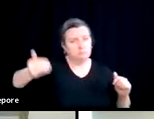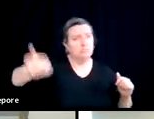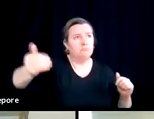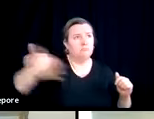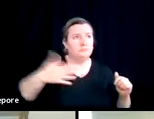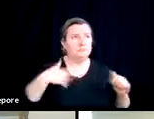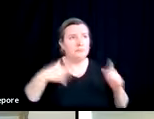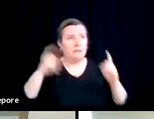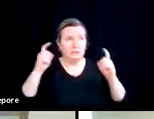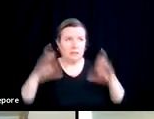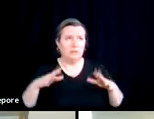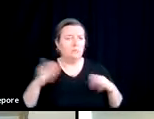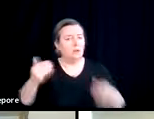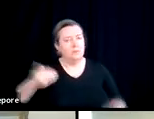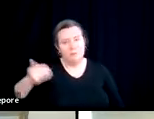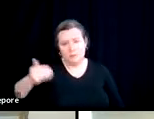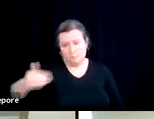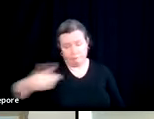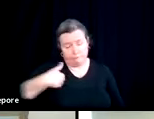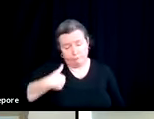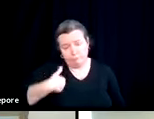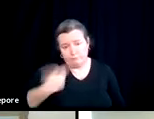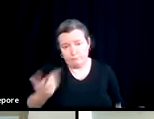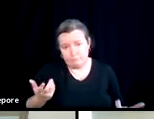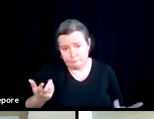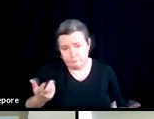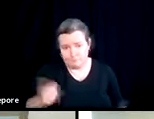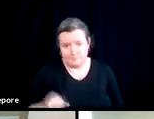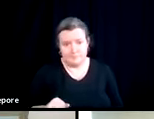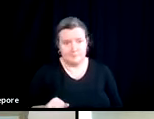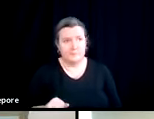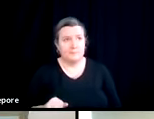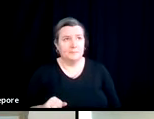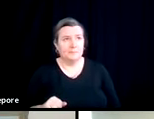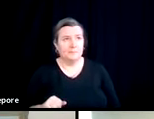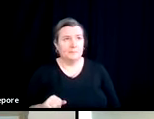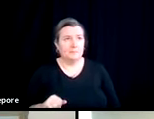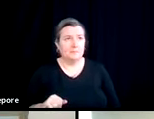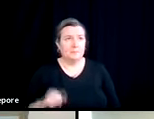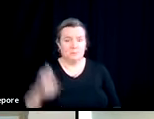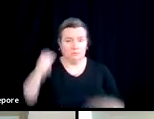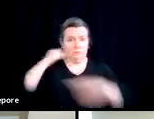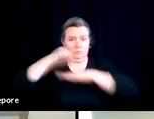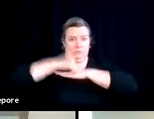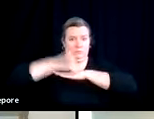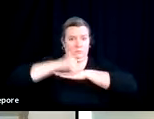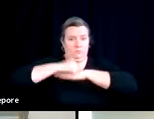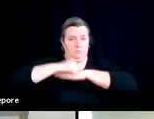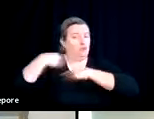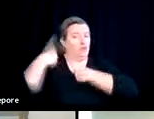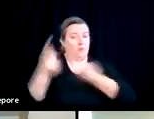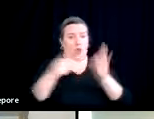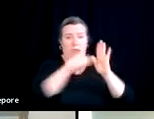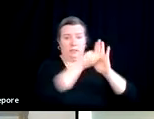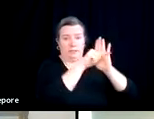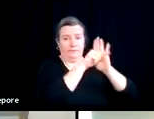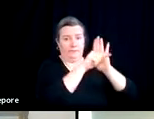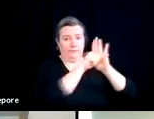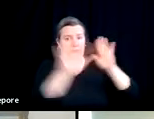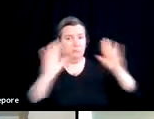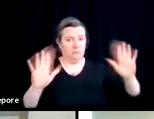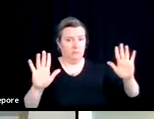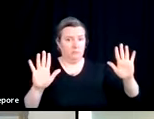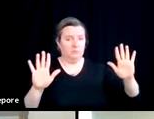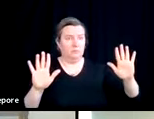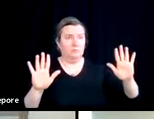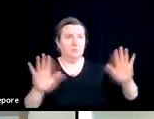regularly. And I'm not going to wood, so far they've all been negative. So we'll keep it at that. Thank you, Mike. Let's try